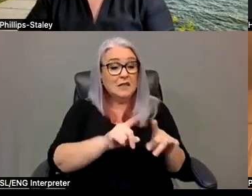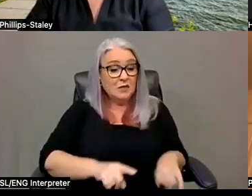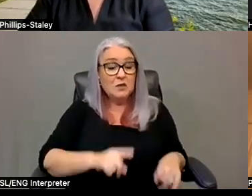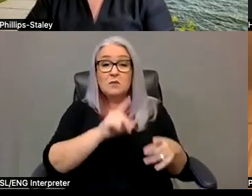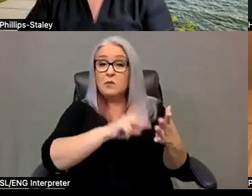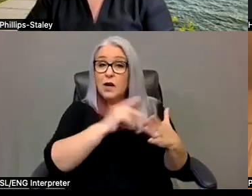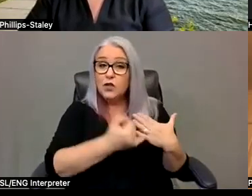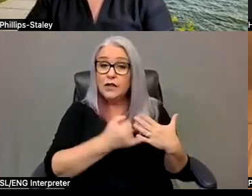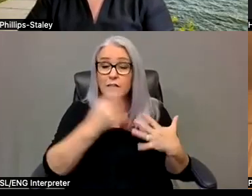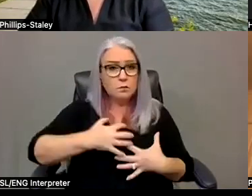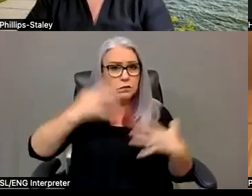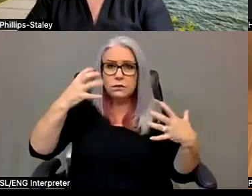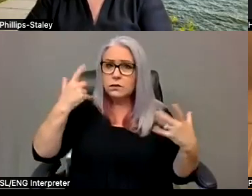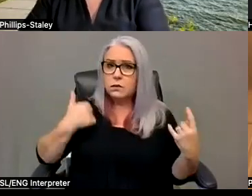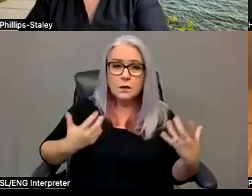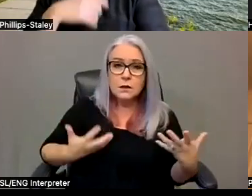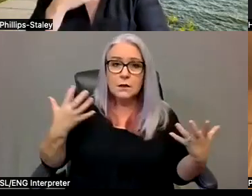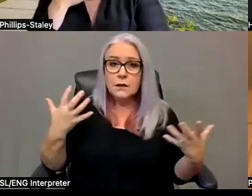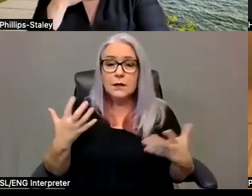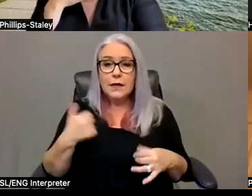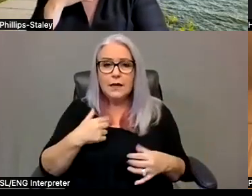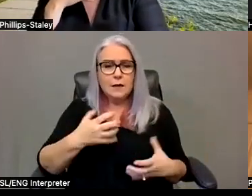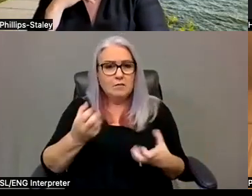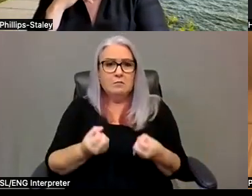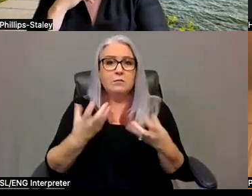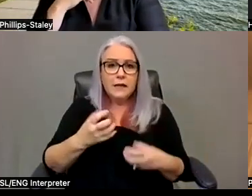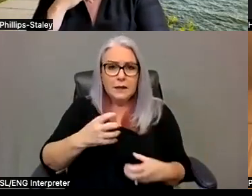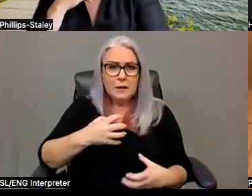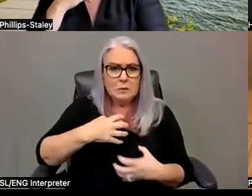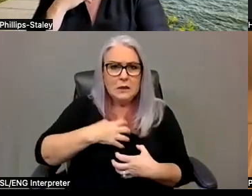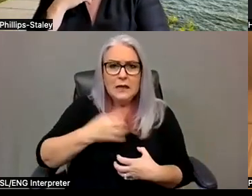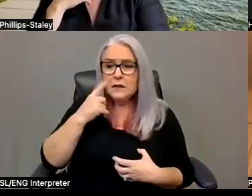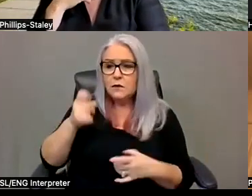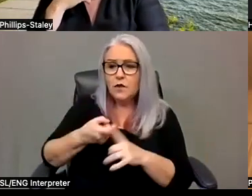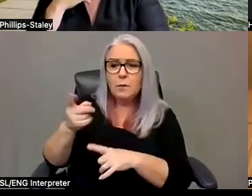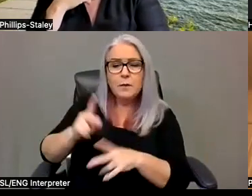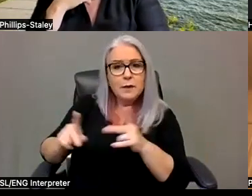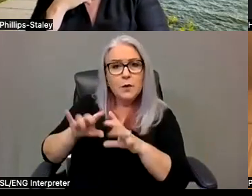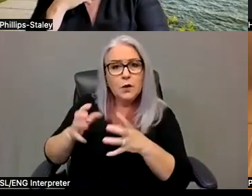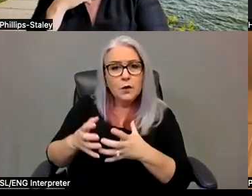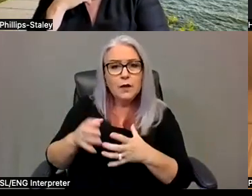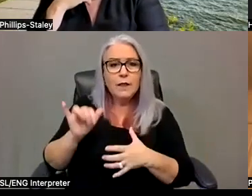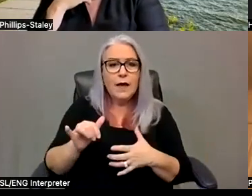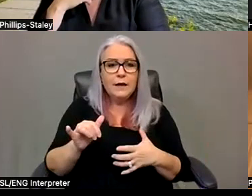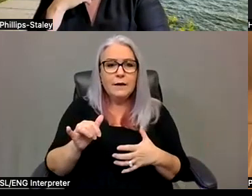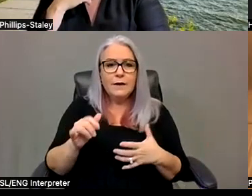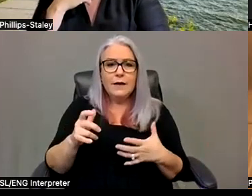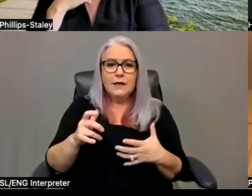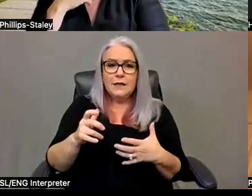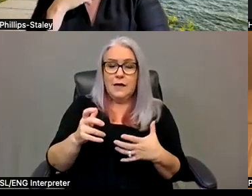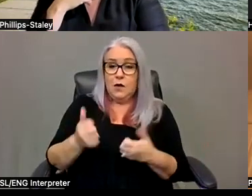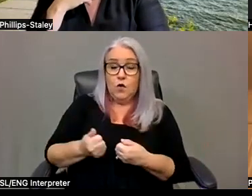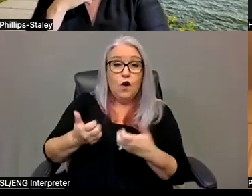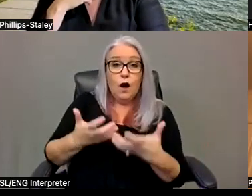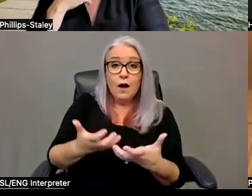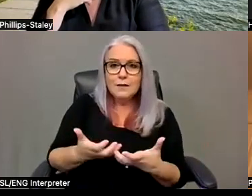lot of uproar and a lot of complaints from residents that really has been what has quelled or caused